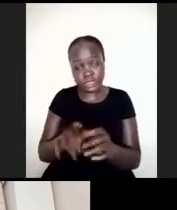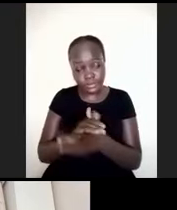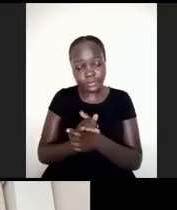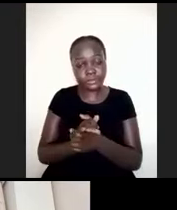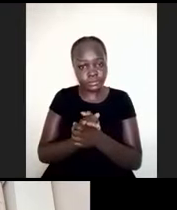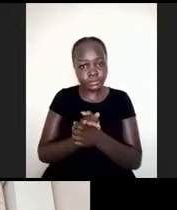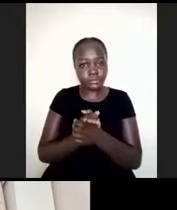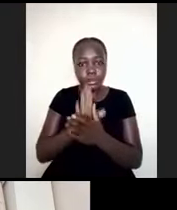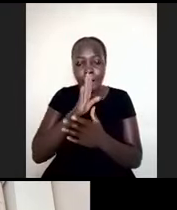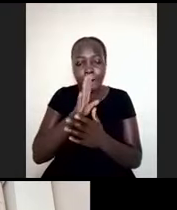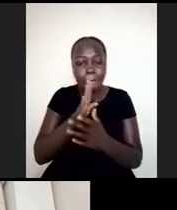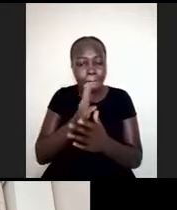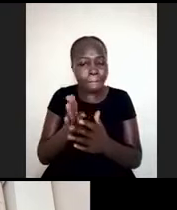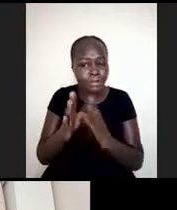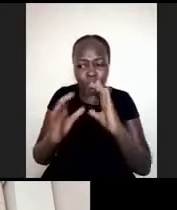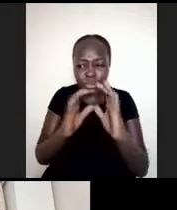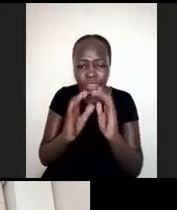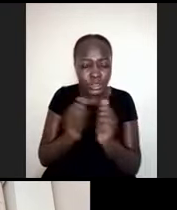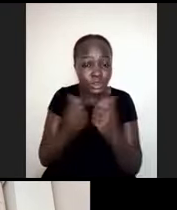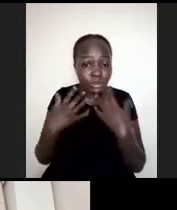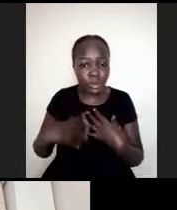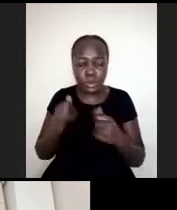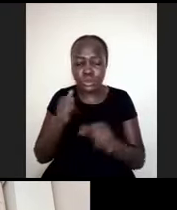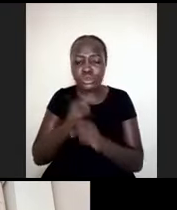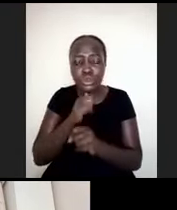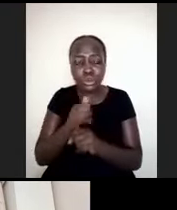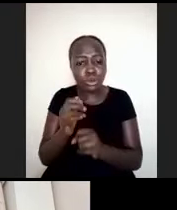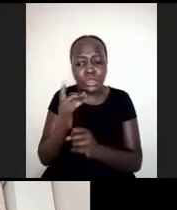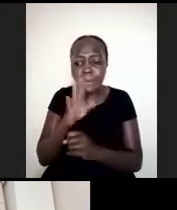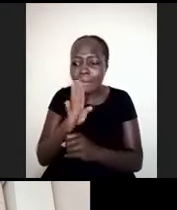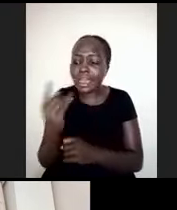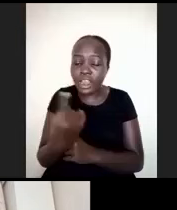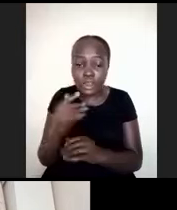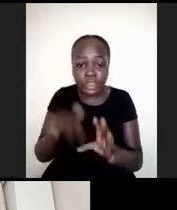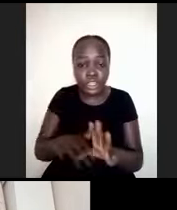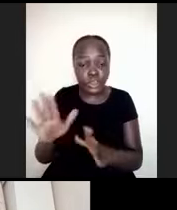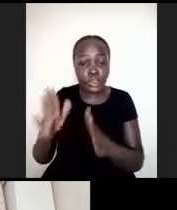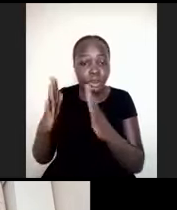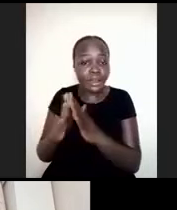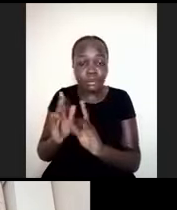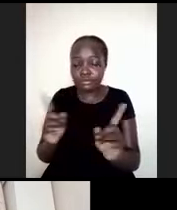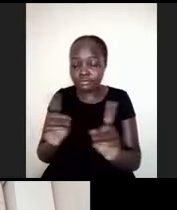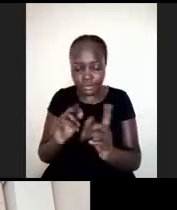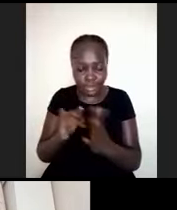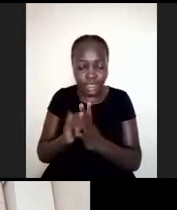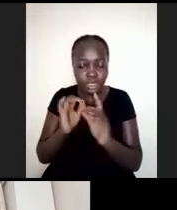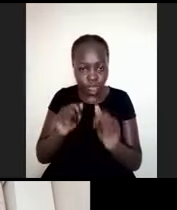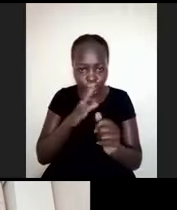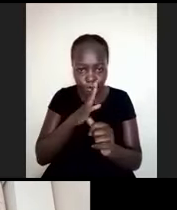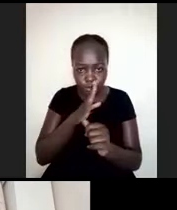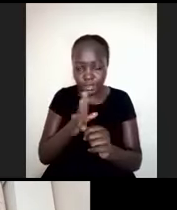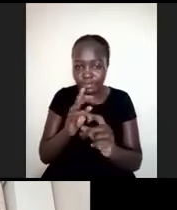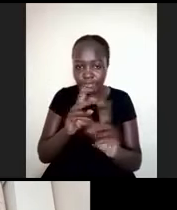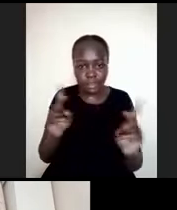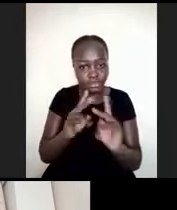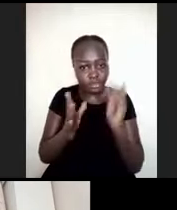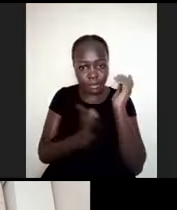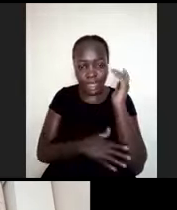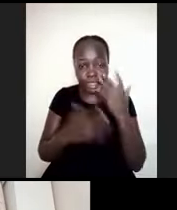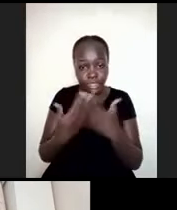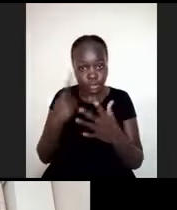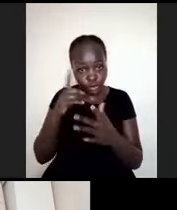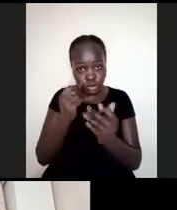Be in touch with people. Don't isolate yourself alone in your room. This can be a very tricky thing for you to do, because